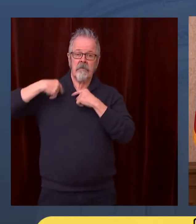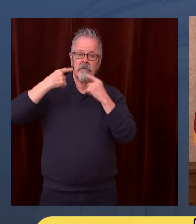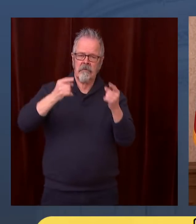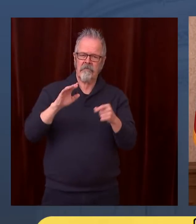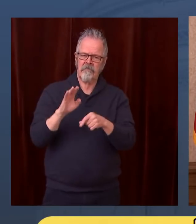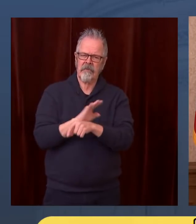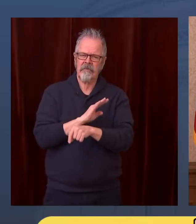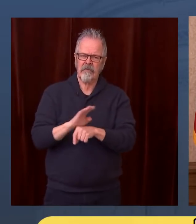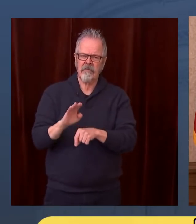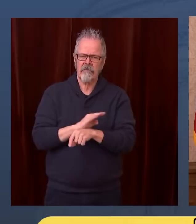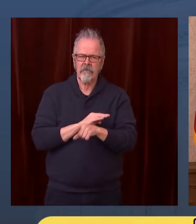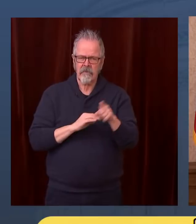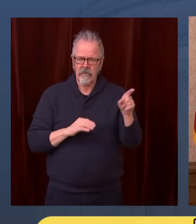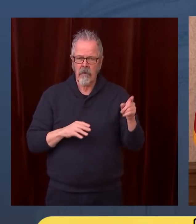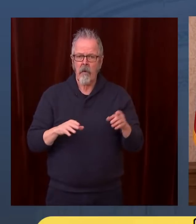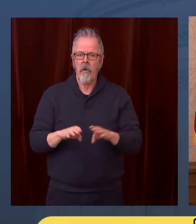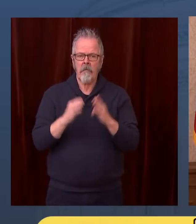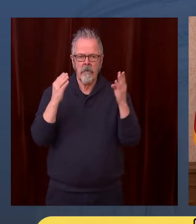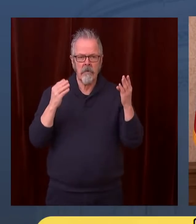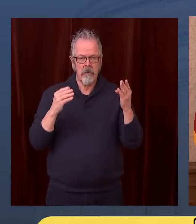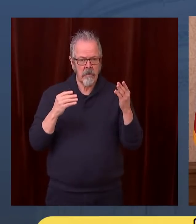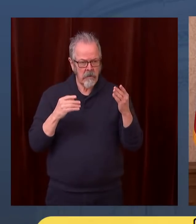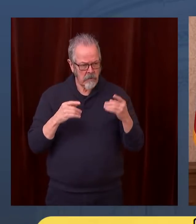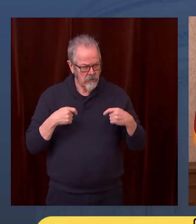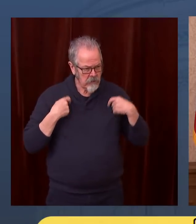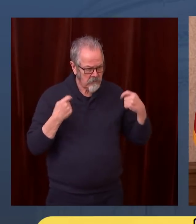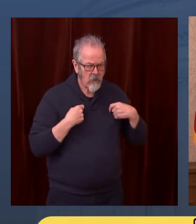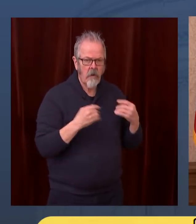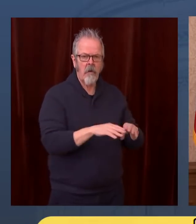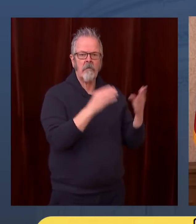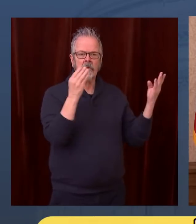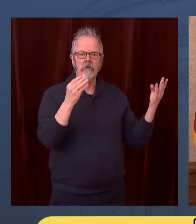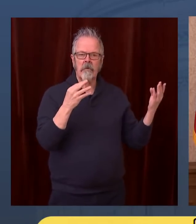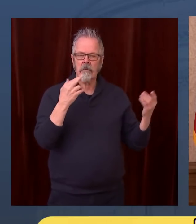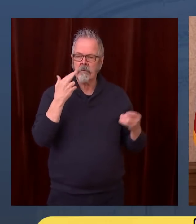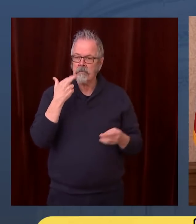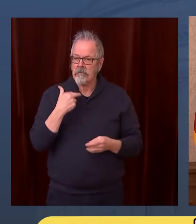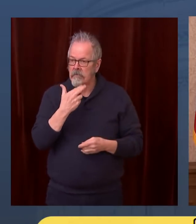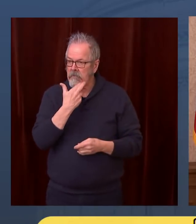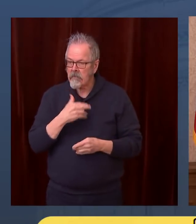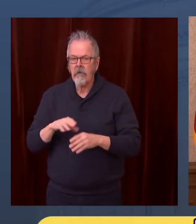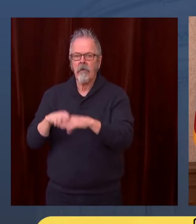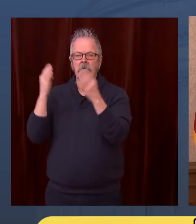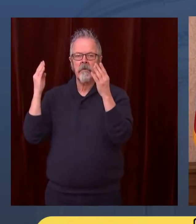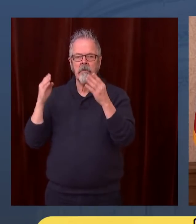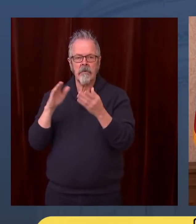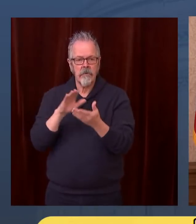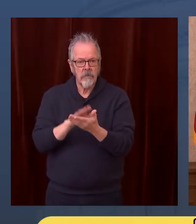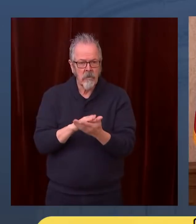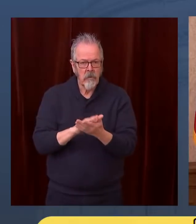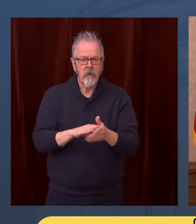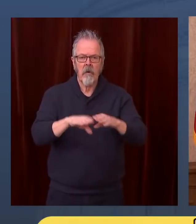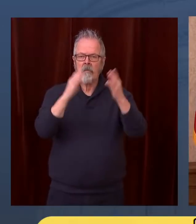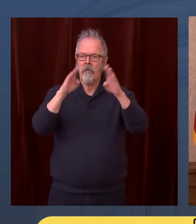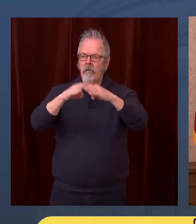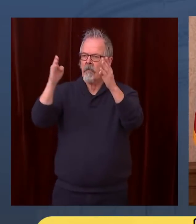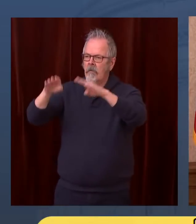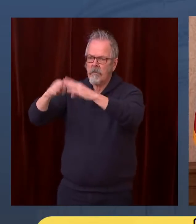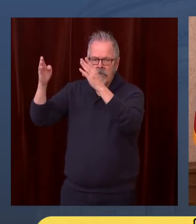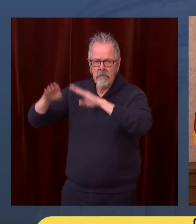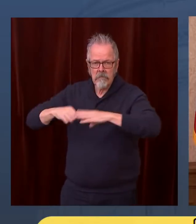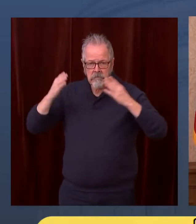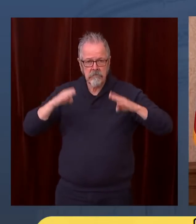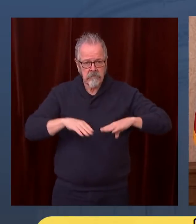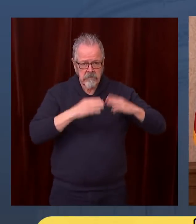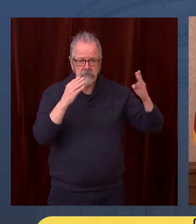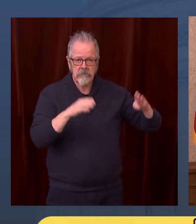not closed. Our gyms are open. Our restaurants are open. Our schools are open. There are very few limitations of what you can actually do